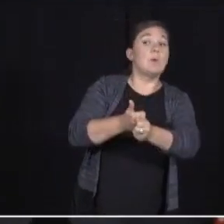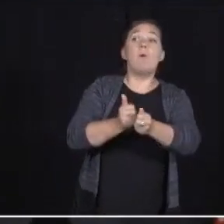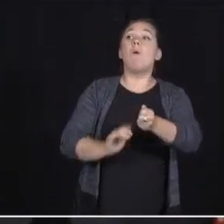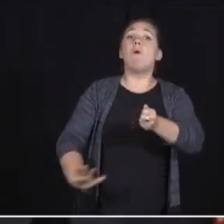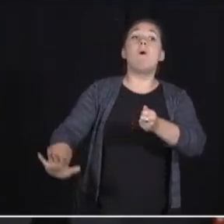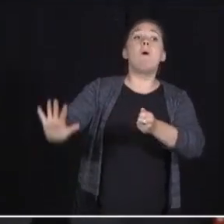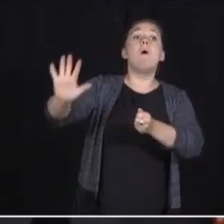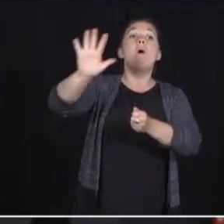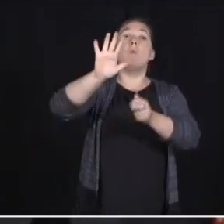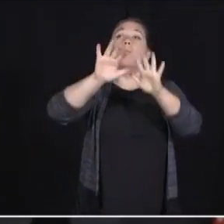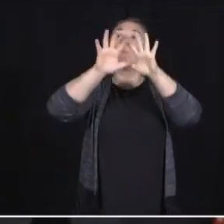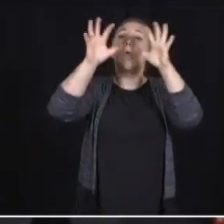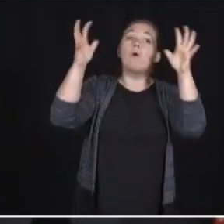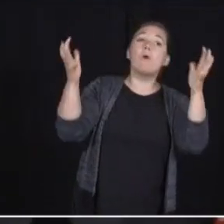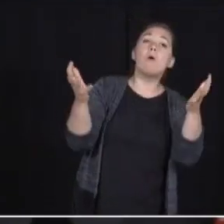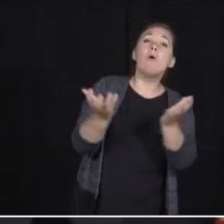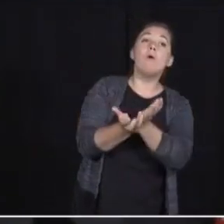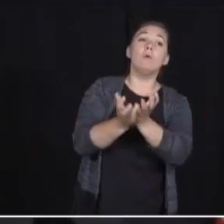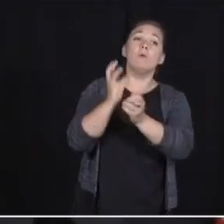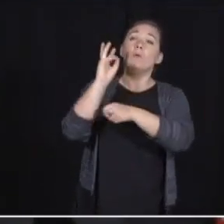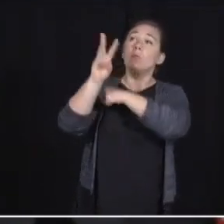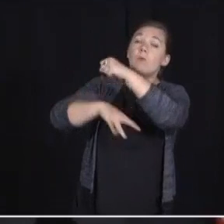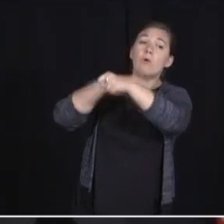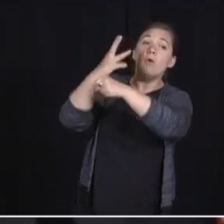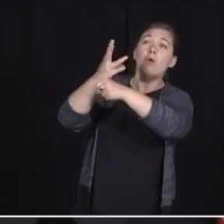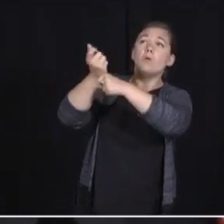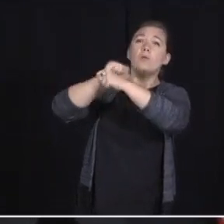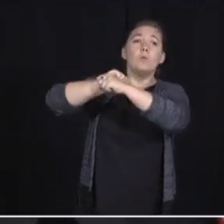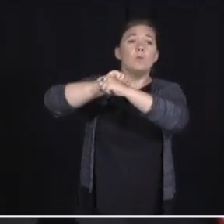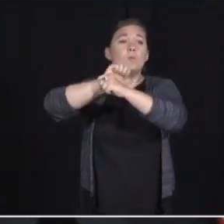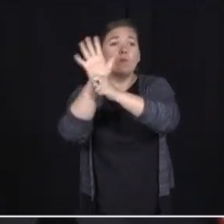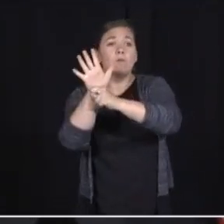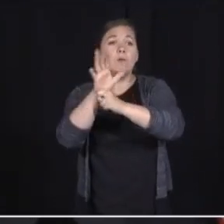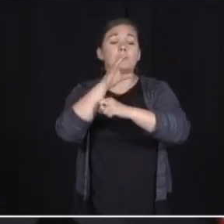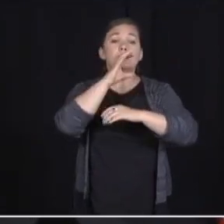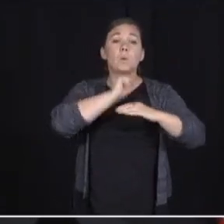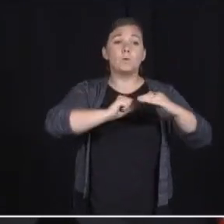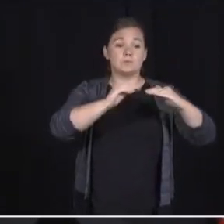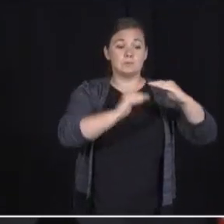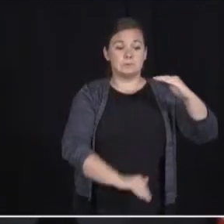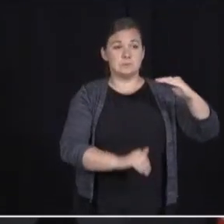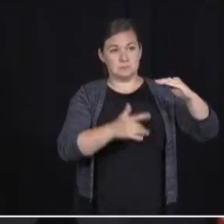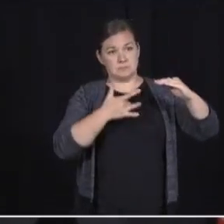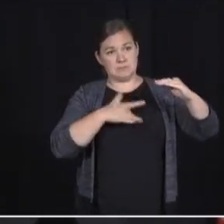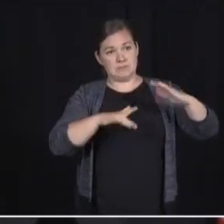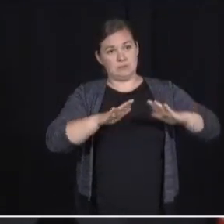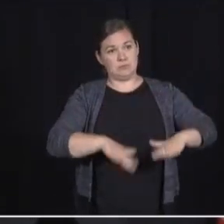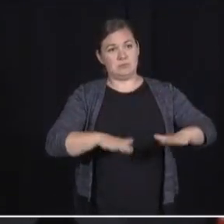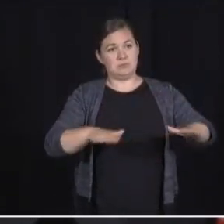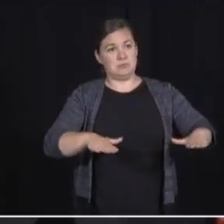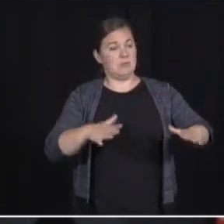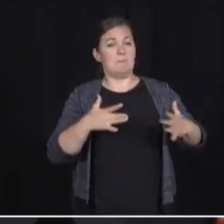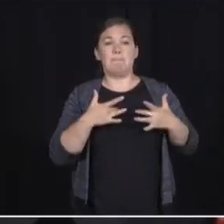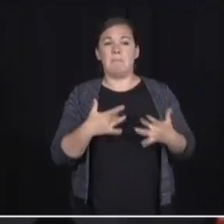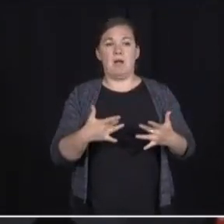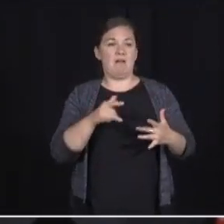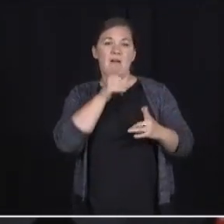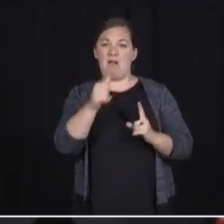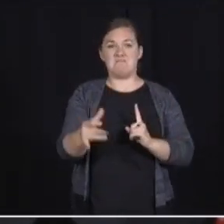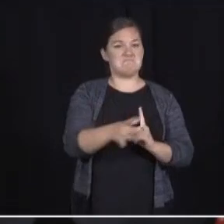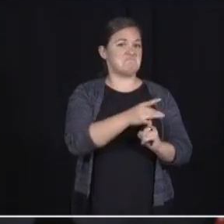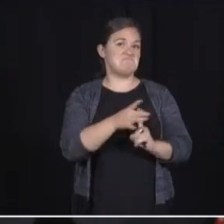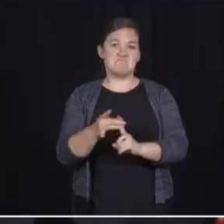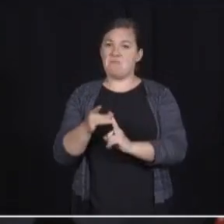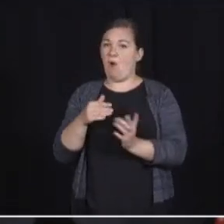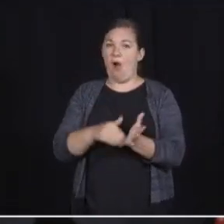across the world in our experience with COVID-19 is that children under 10 years of age first of all, don't tend to get infected as much. If they do,